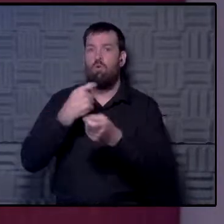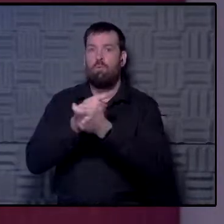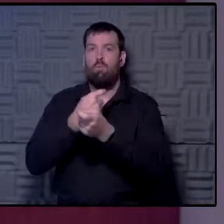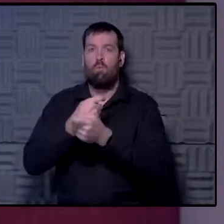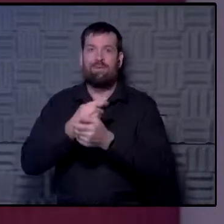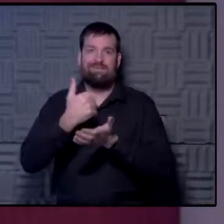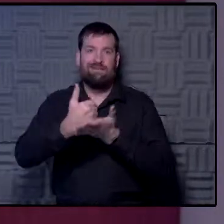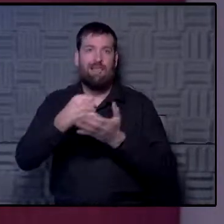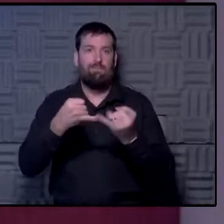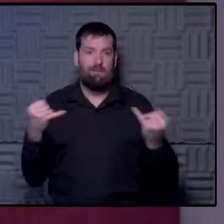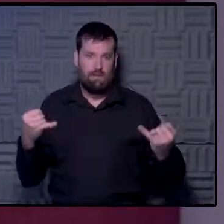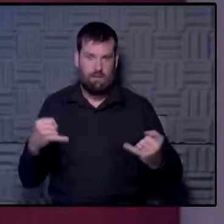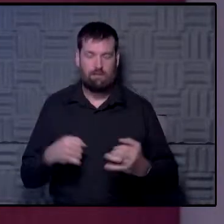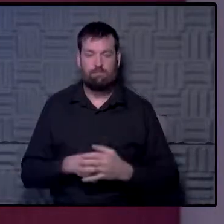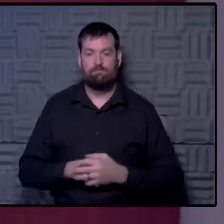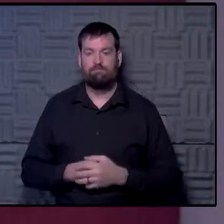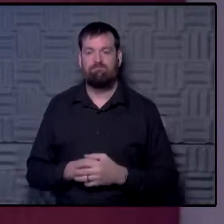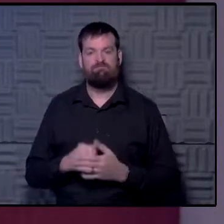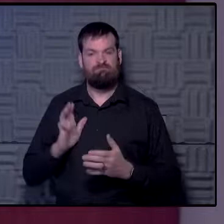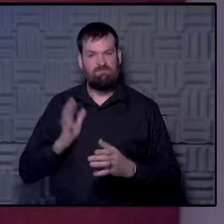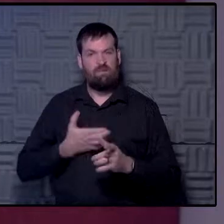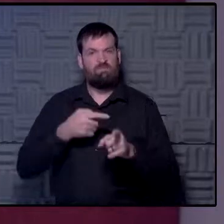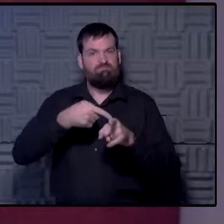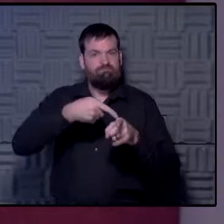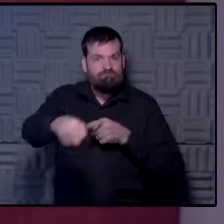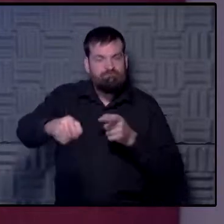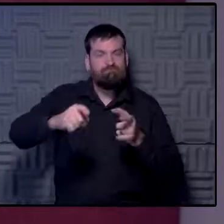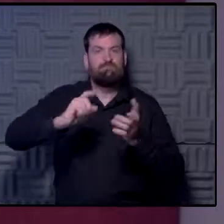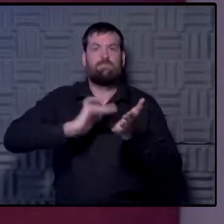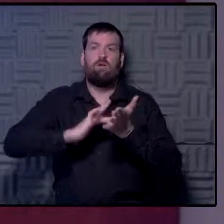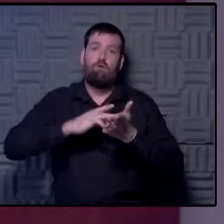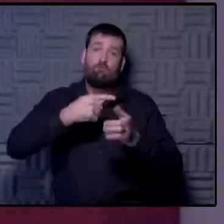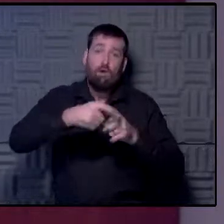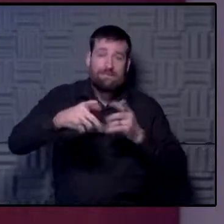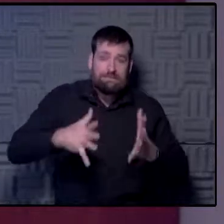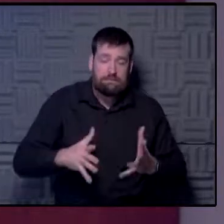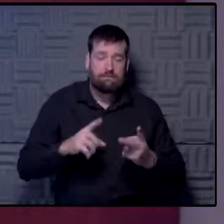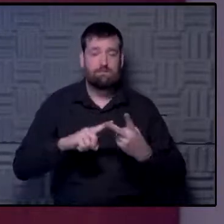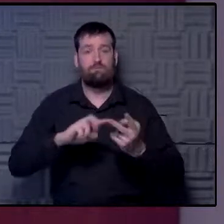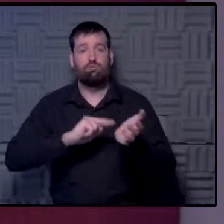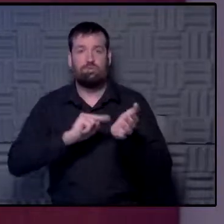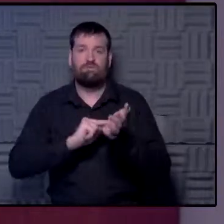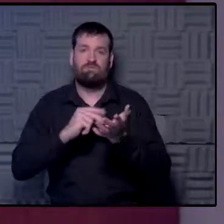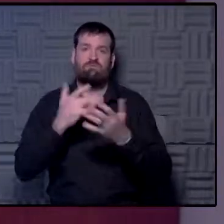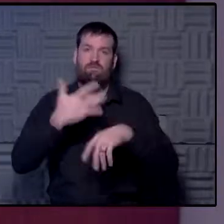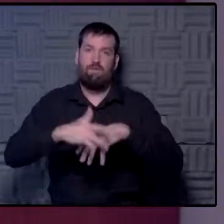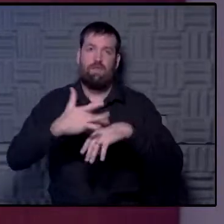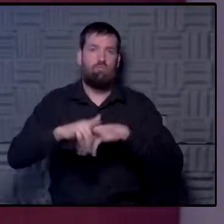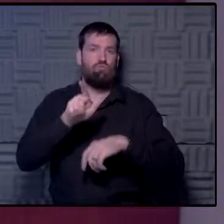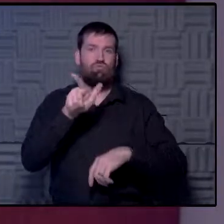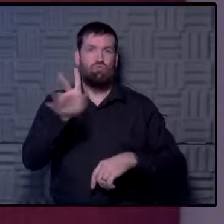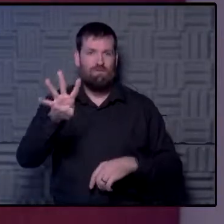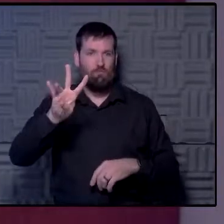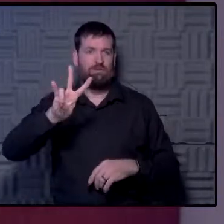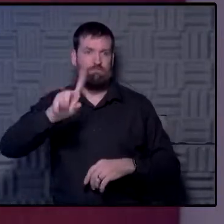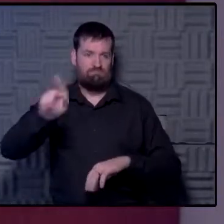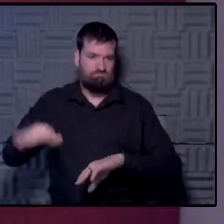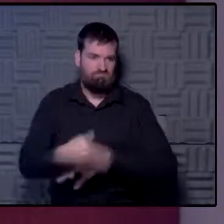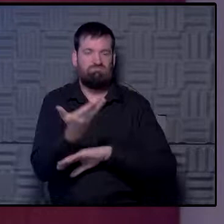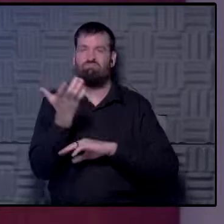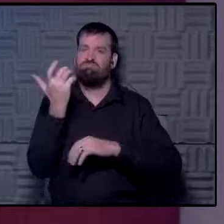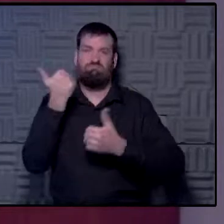helpline. Our specially trained nurses and pharmacists are available 24/7, and all calls are free